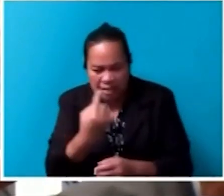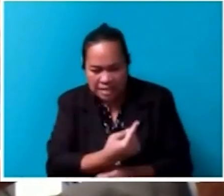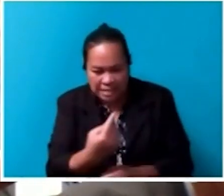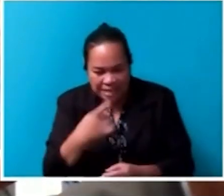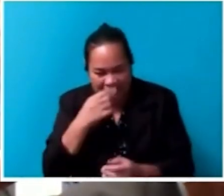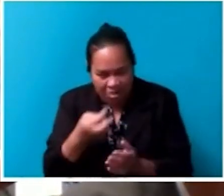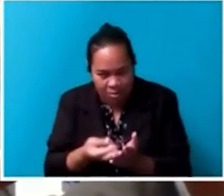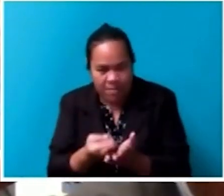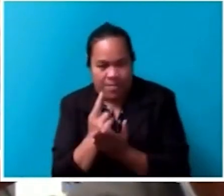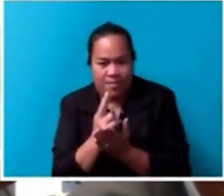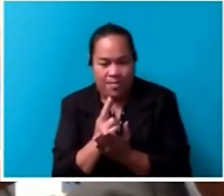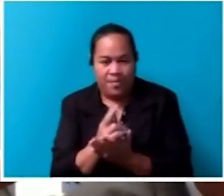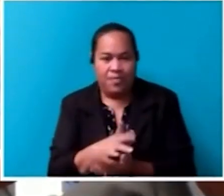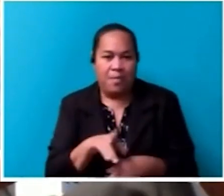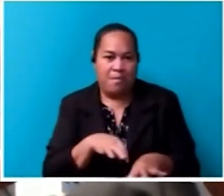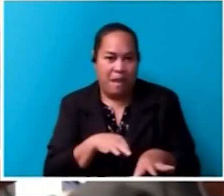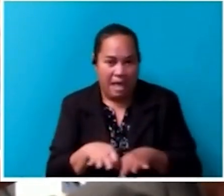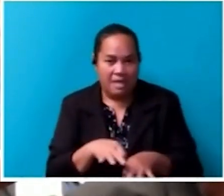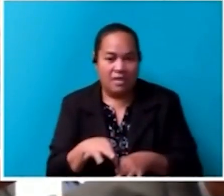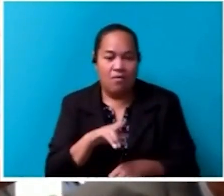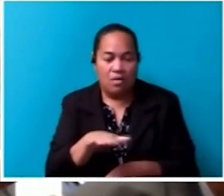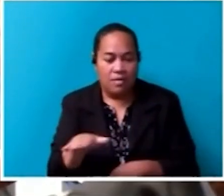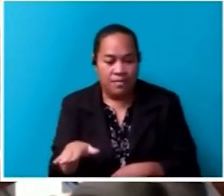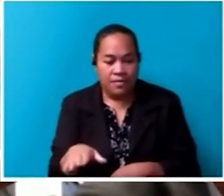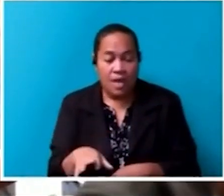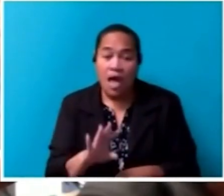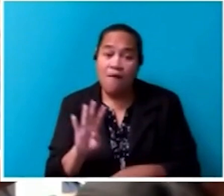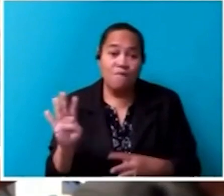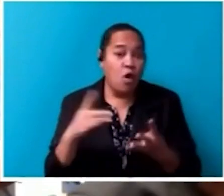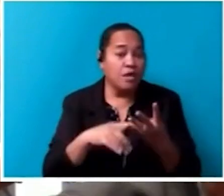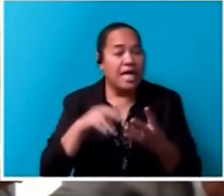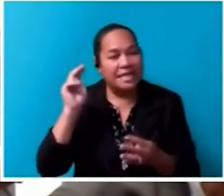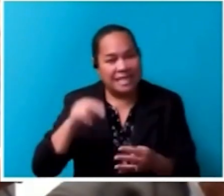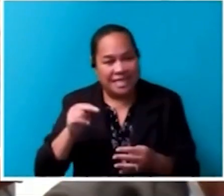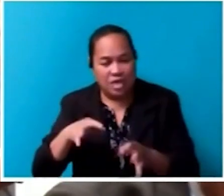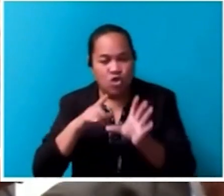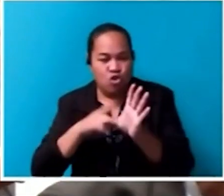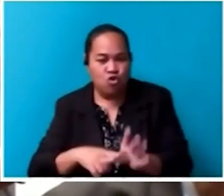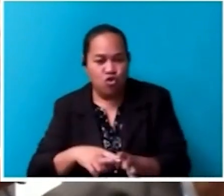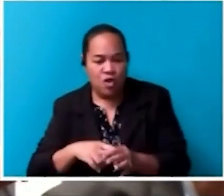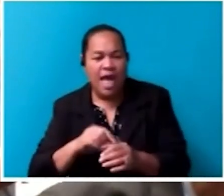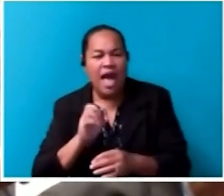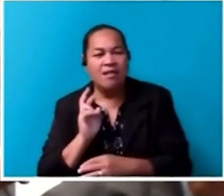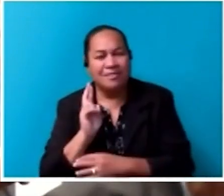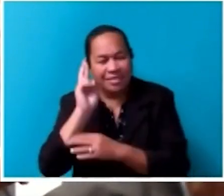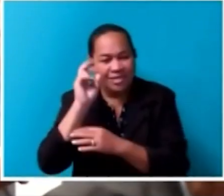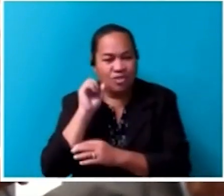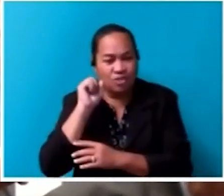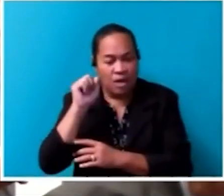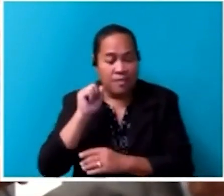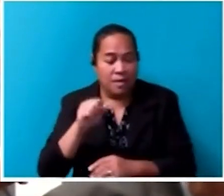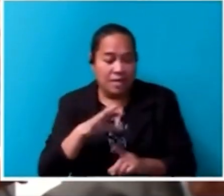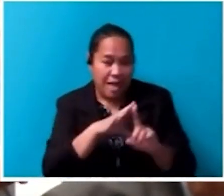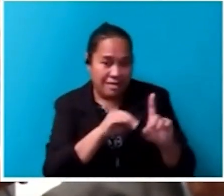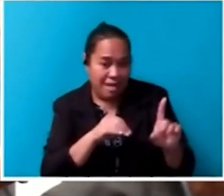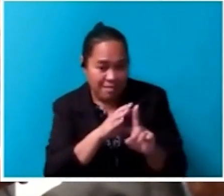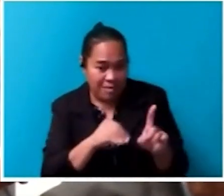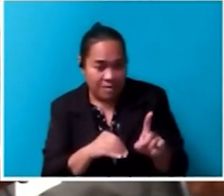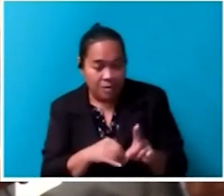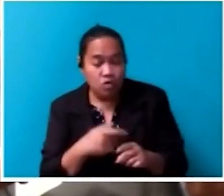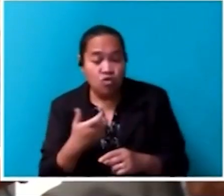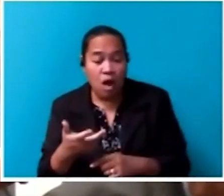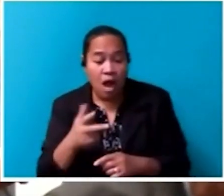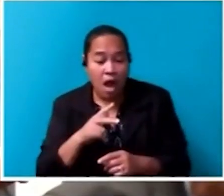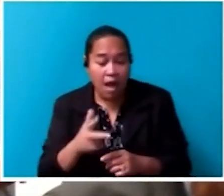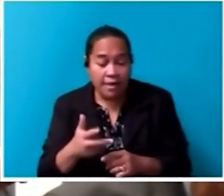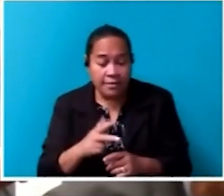plans. 4th, youth champions, recruitment and training of former street dwellers as